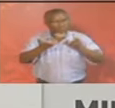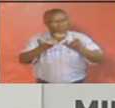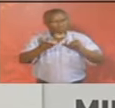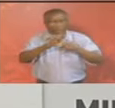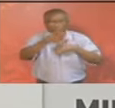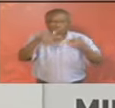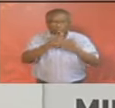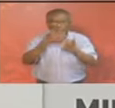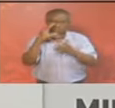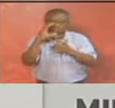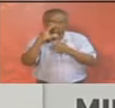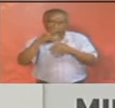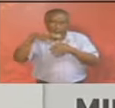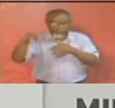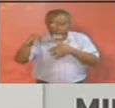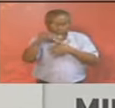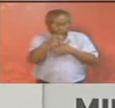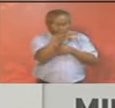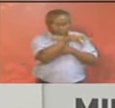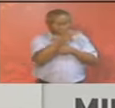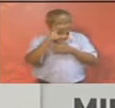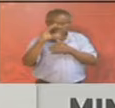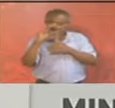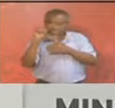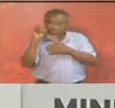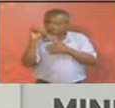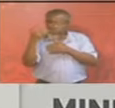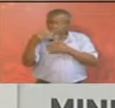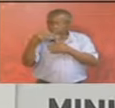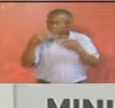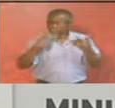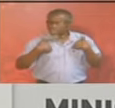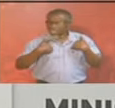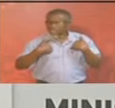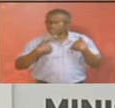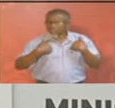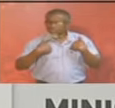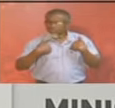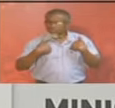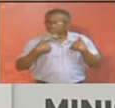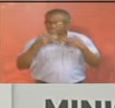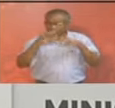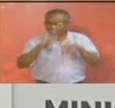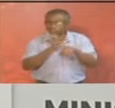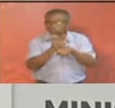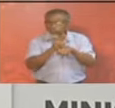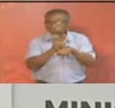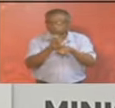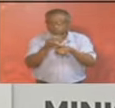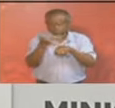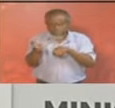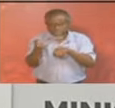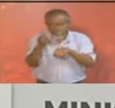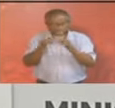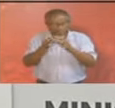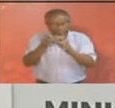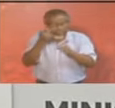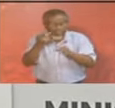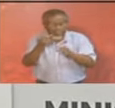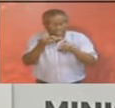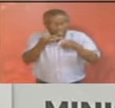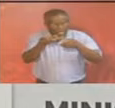have to that have at their disposal to respond to any increase in case numbers.